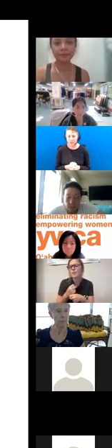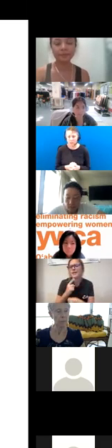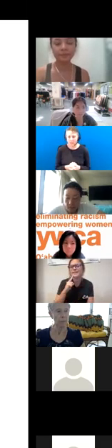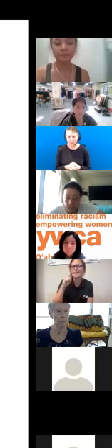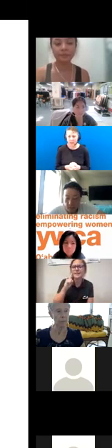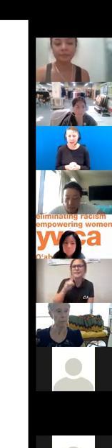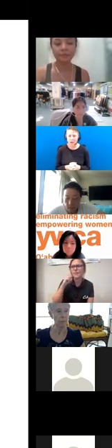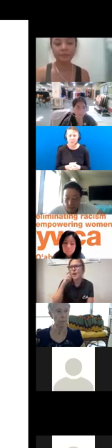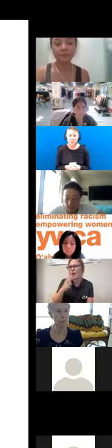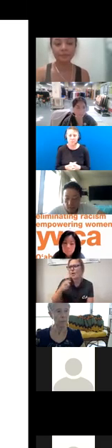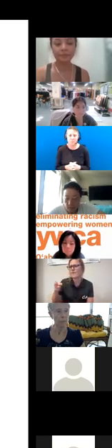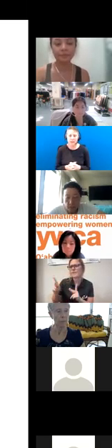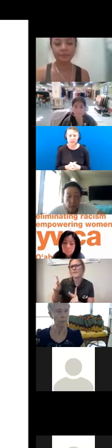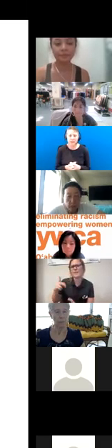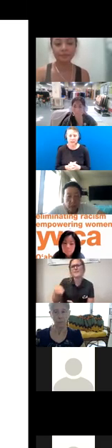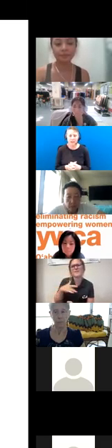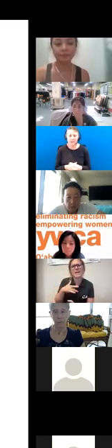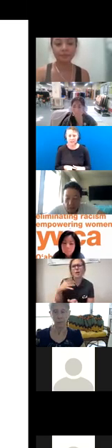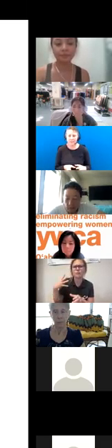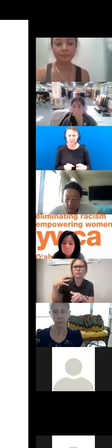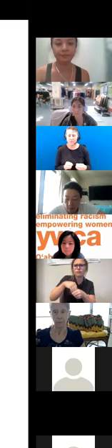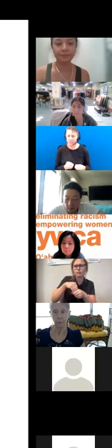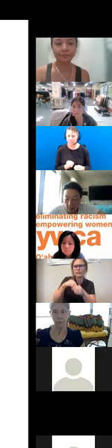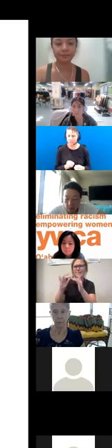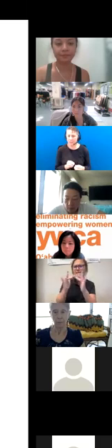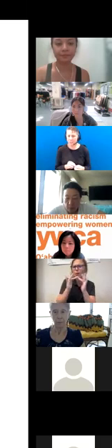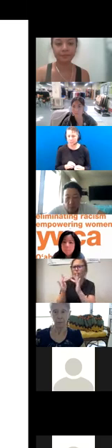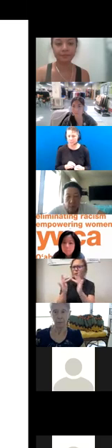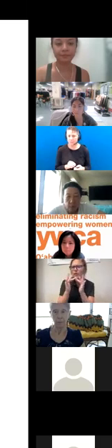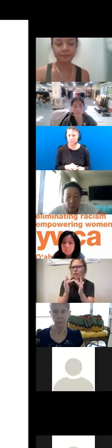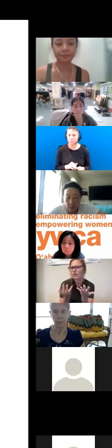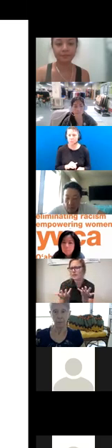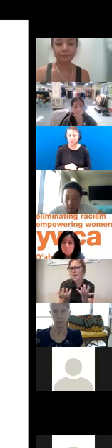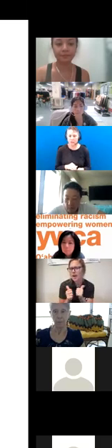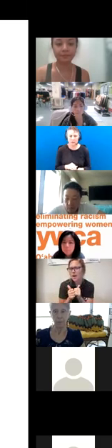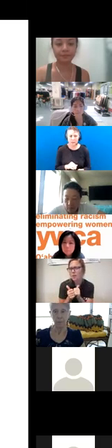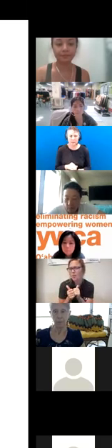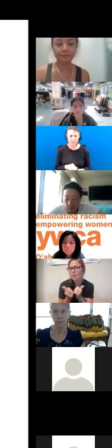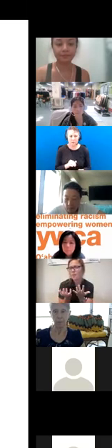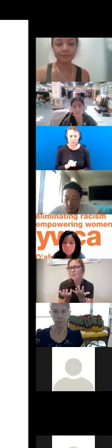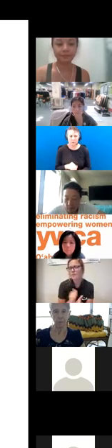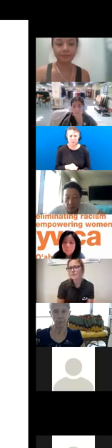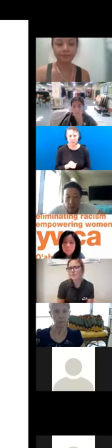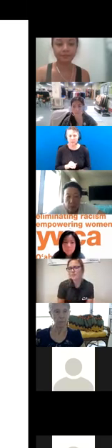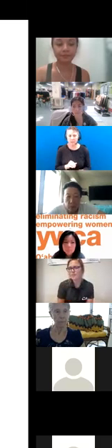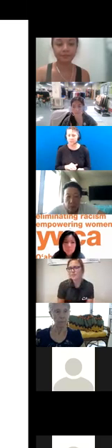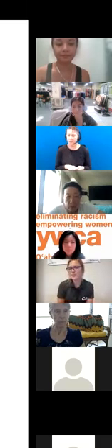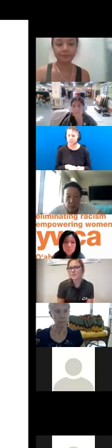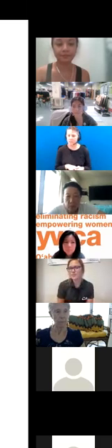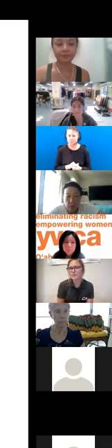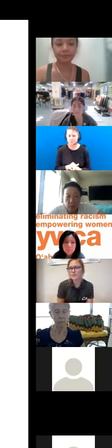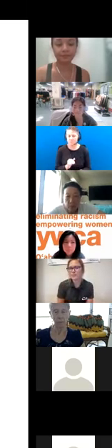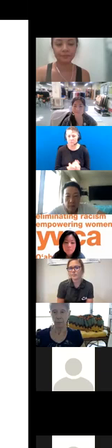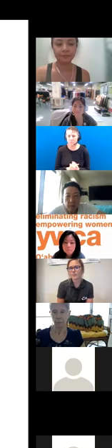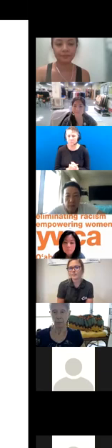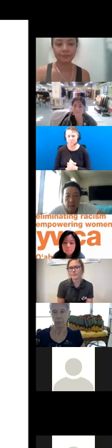power networking. How could you make a deaf or deafblind person feel welcome at a power networking